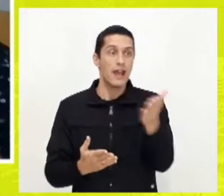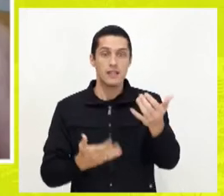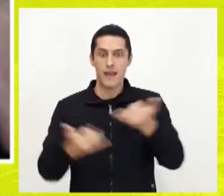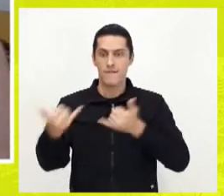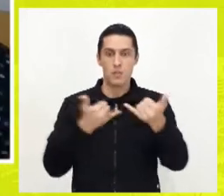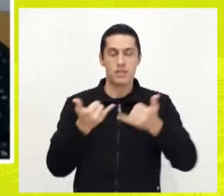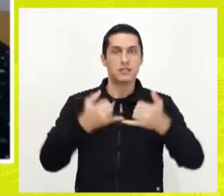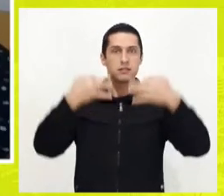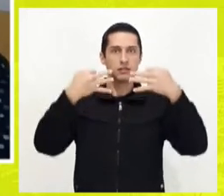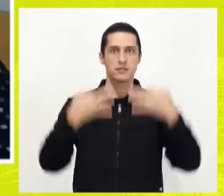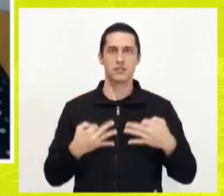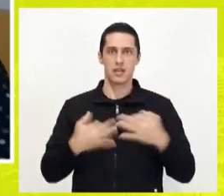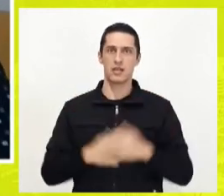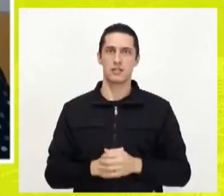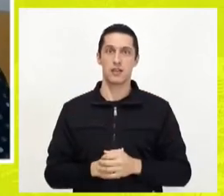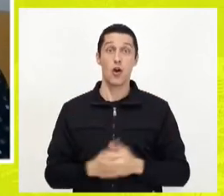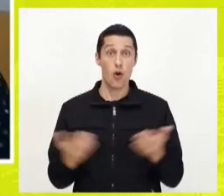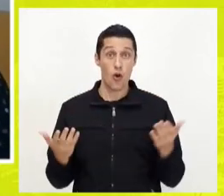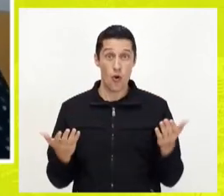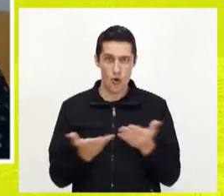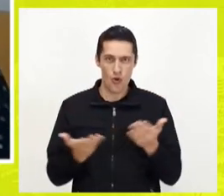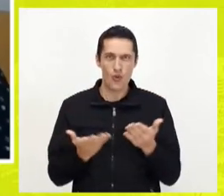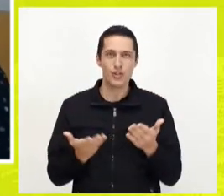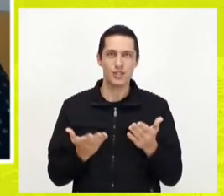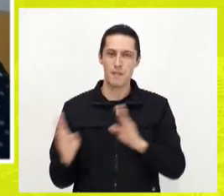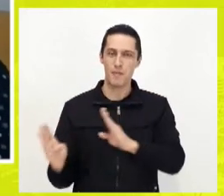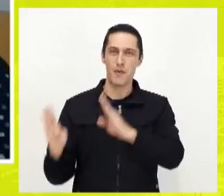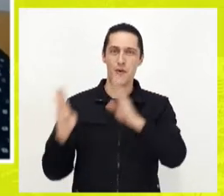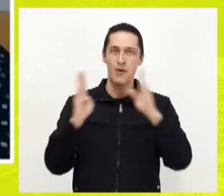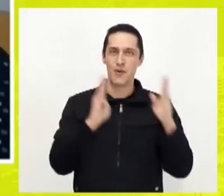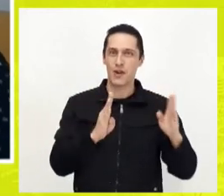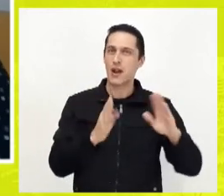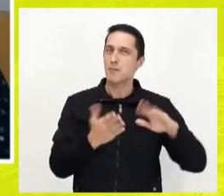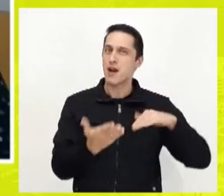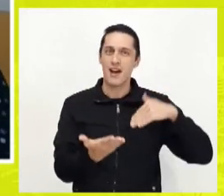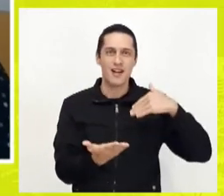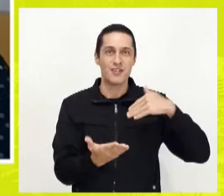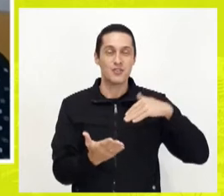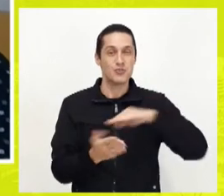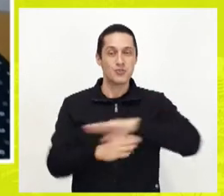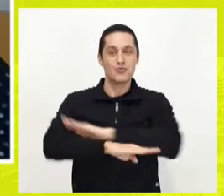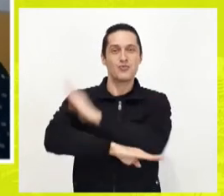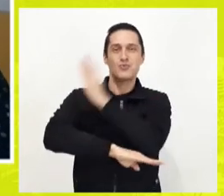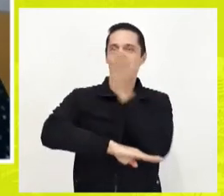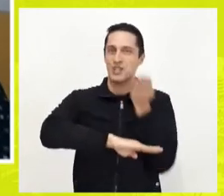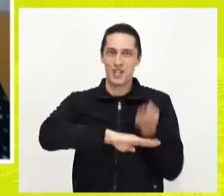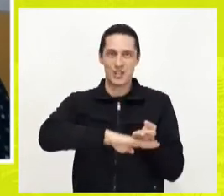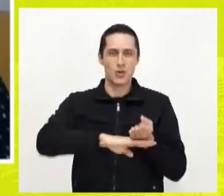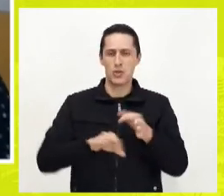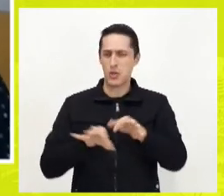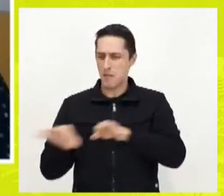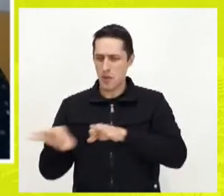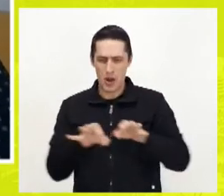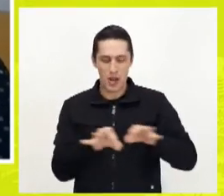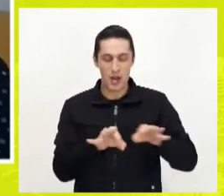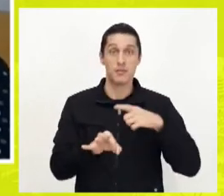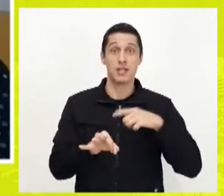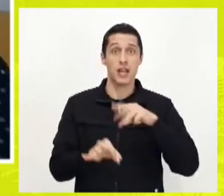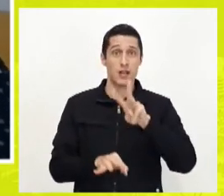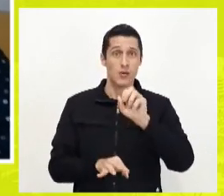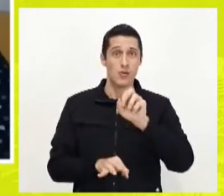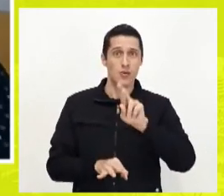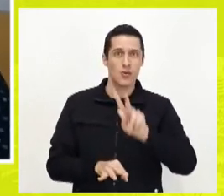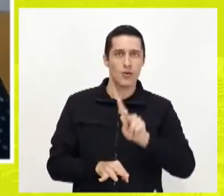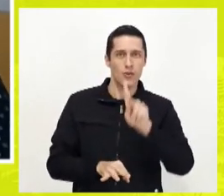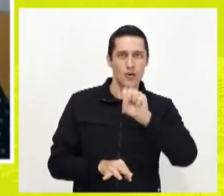this live broadcast and miss inficon brazil goes through the end of the day with the full program with workshops